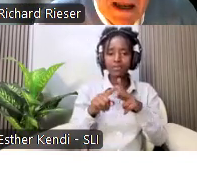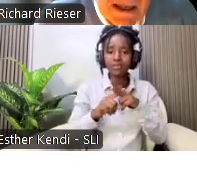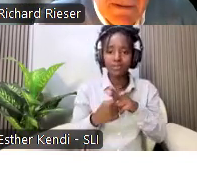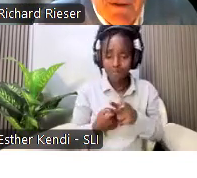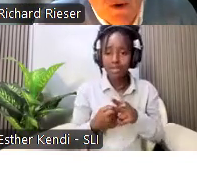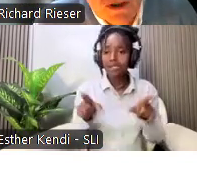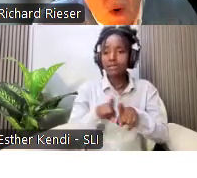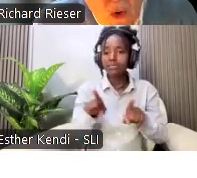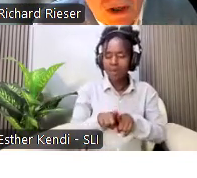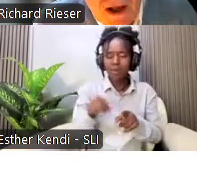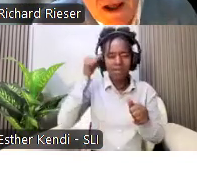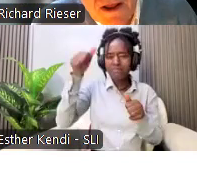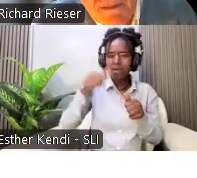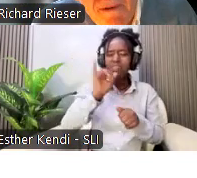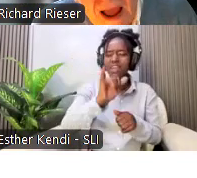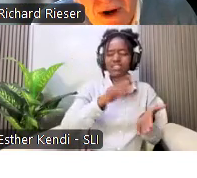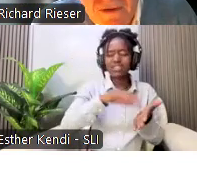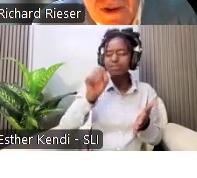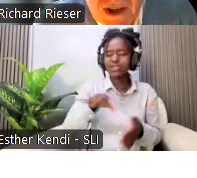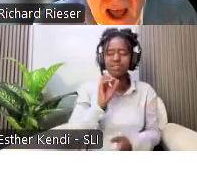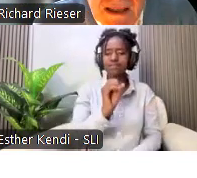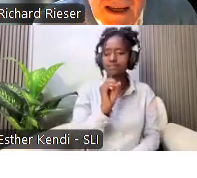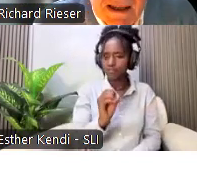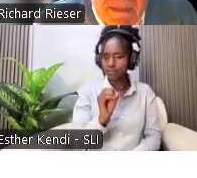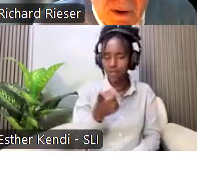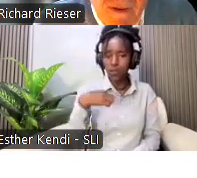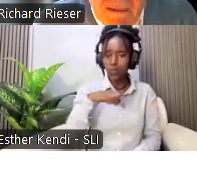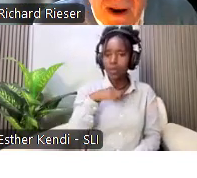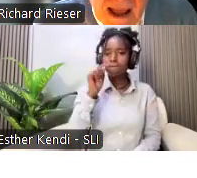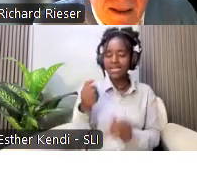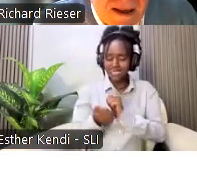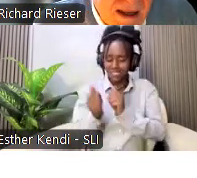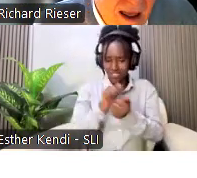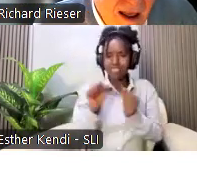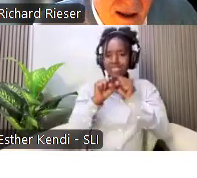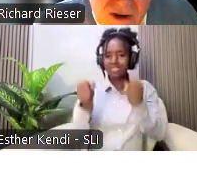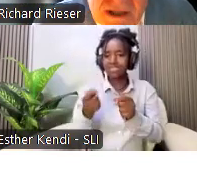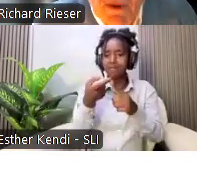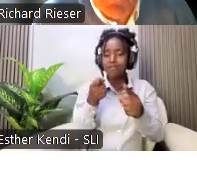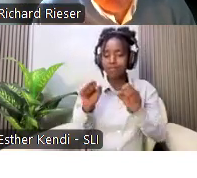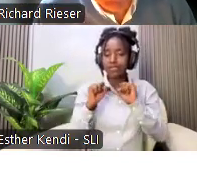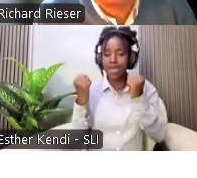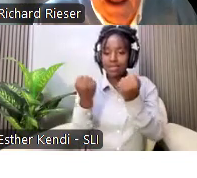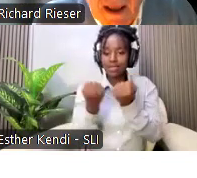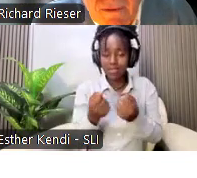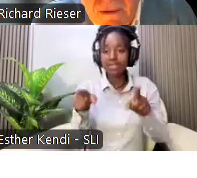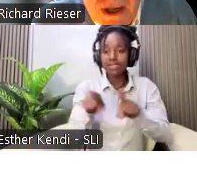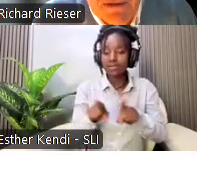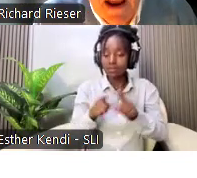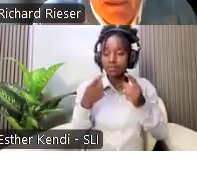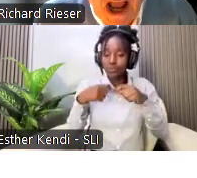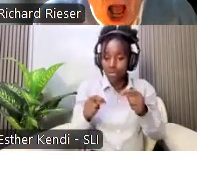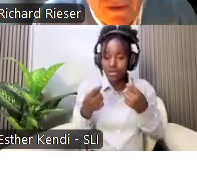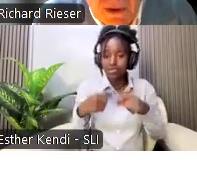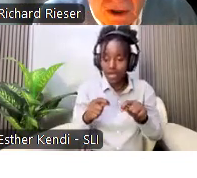more expensive. Of course, to alter the fabric of society, the built fabric and the transport fabric, the